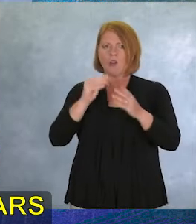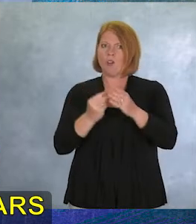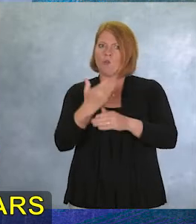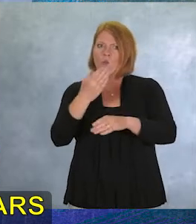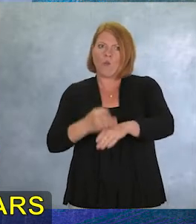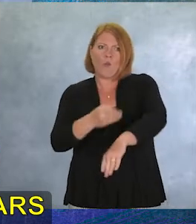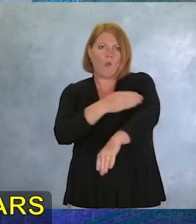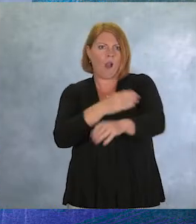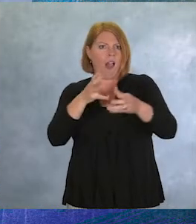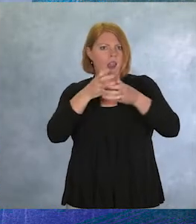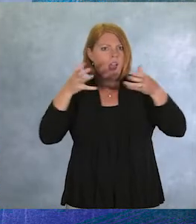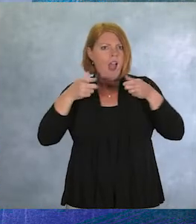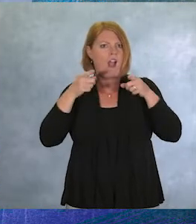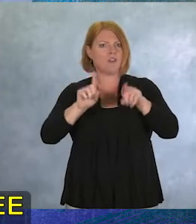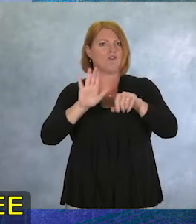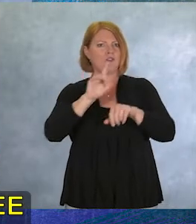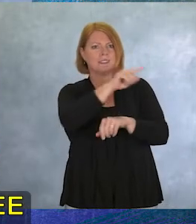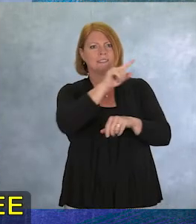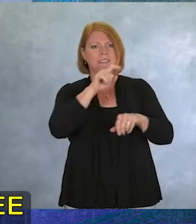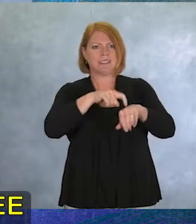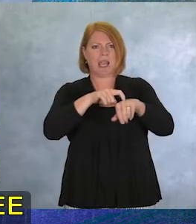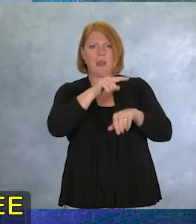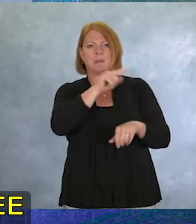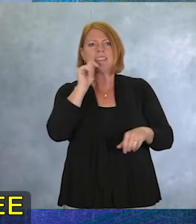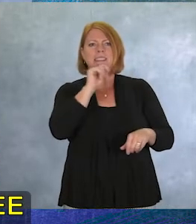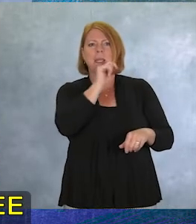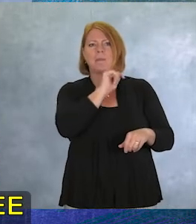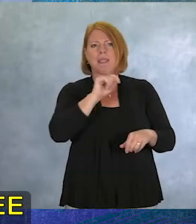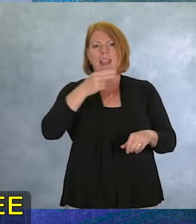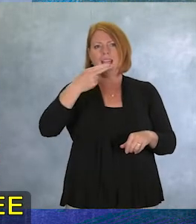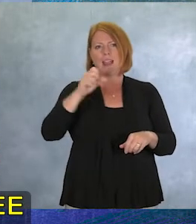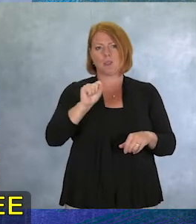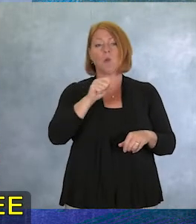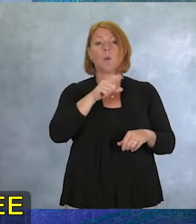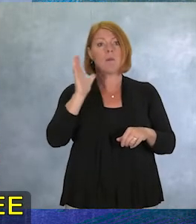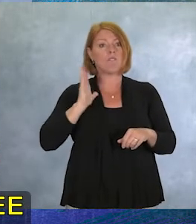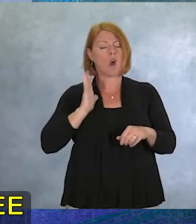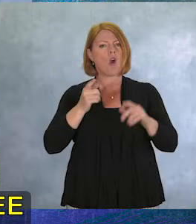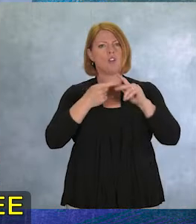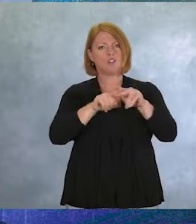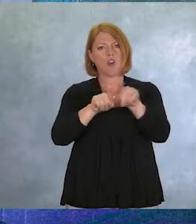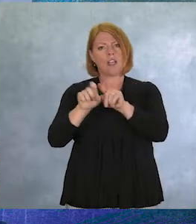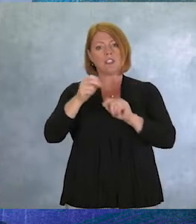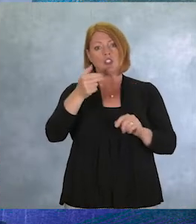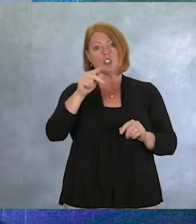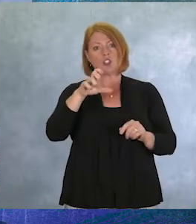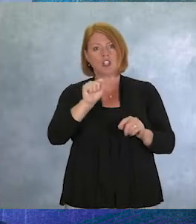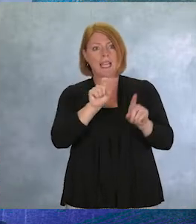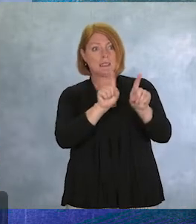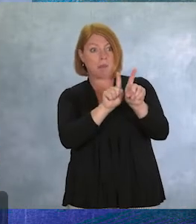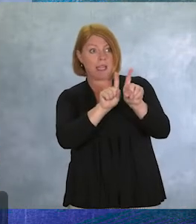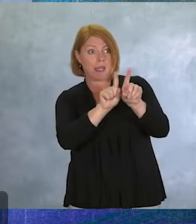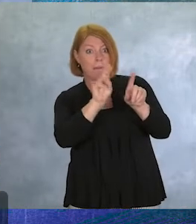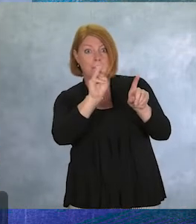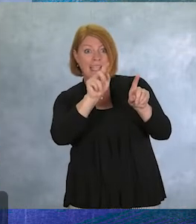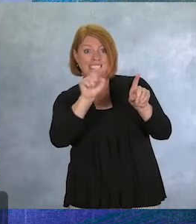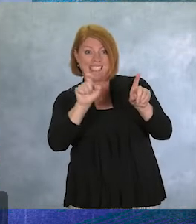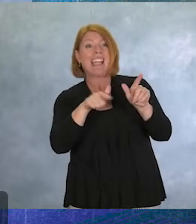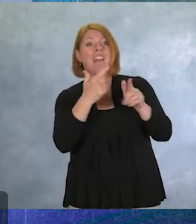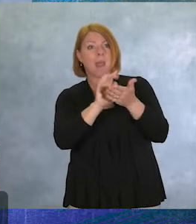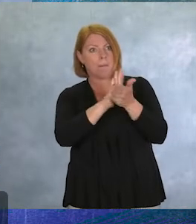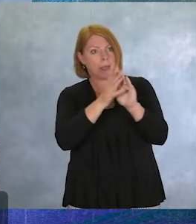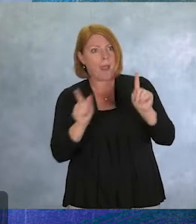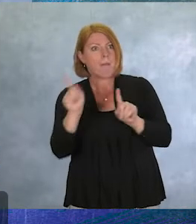4 years at Tempe High. He started as a Shades mentee, but soon became a mentor and helped other students improve their